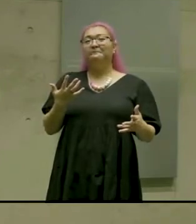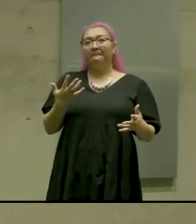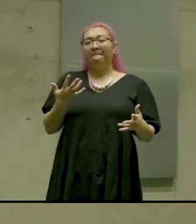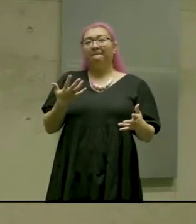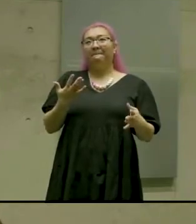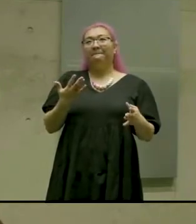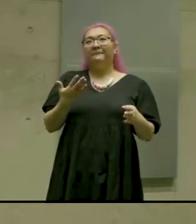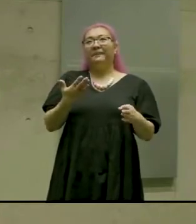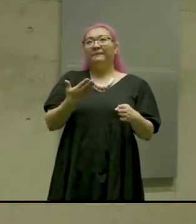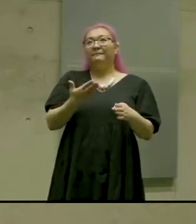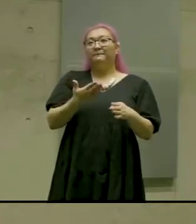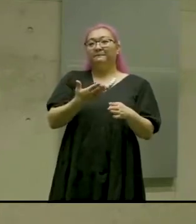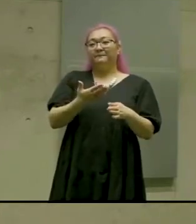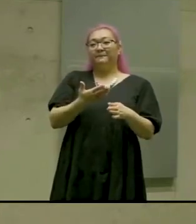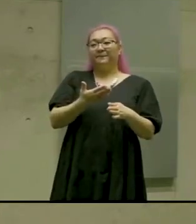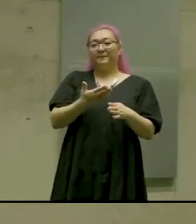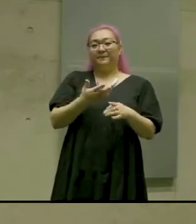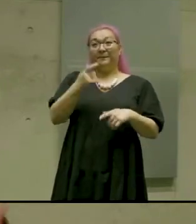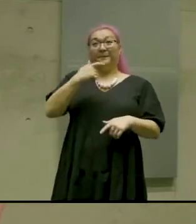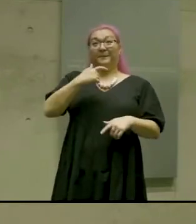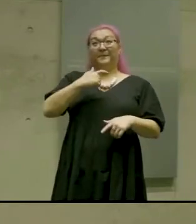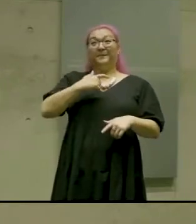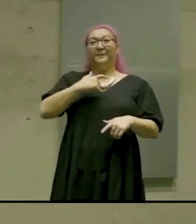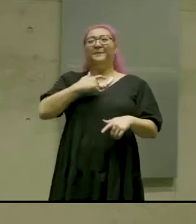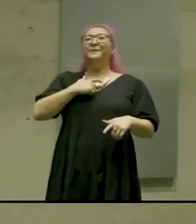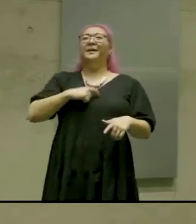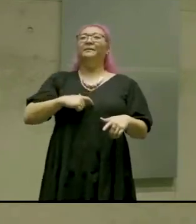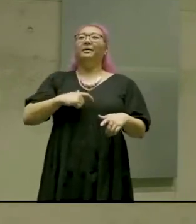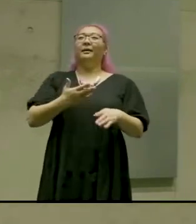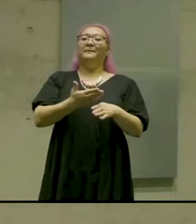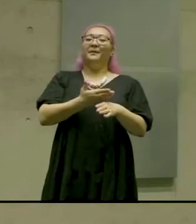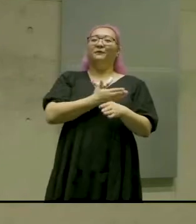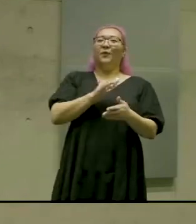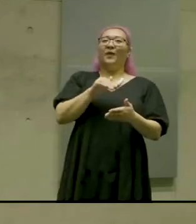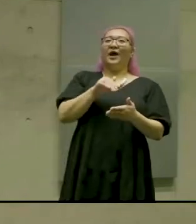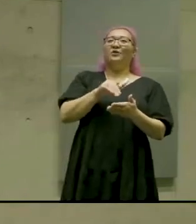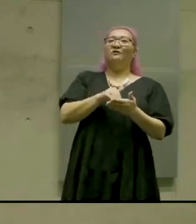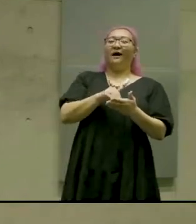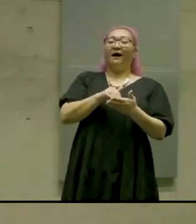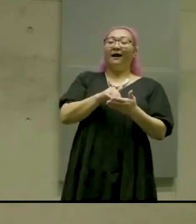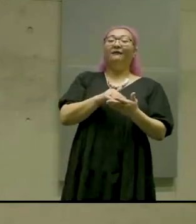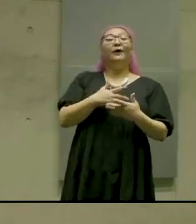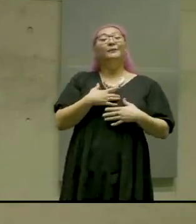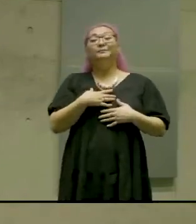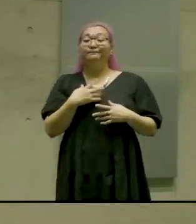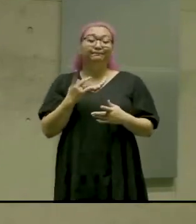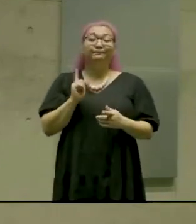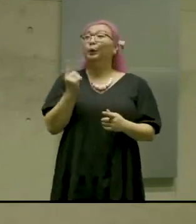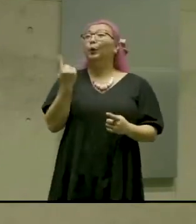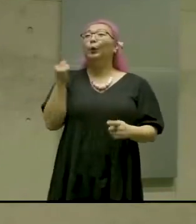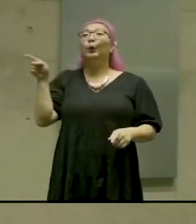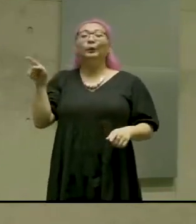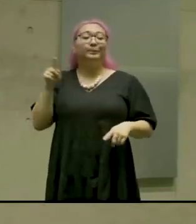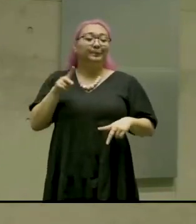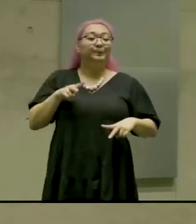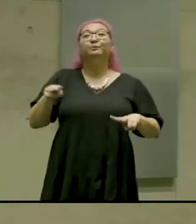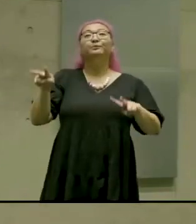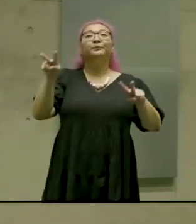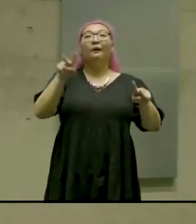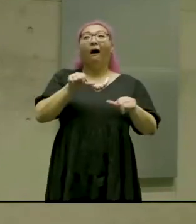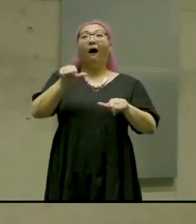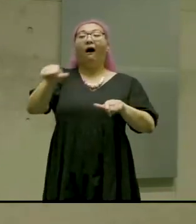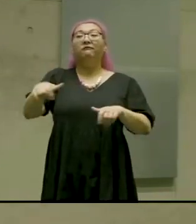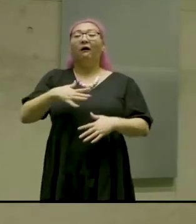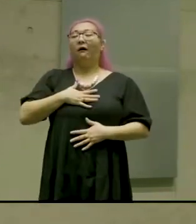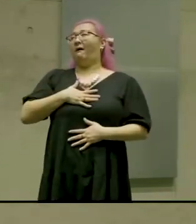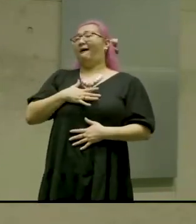before the experience and after the experience, people feel that they know me and they are comfortable enough to share their own stories and their own experiences after that,